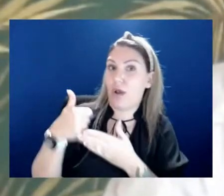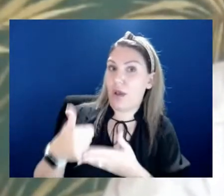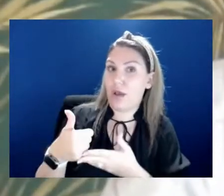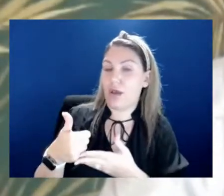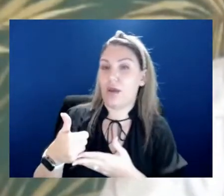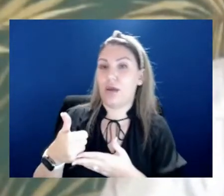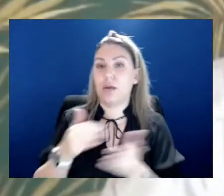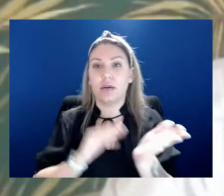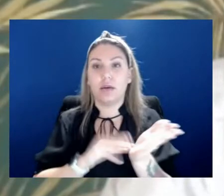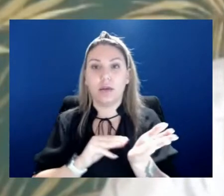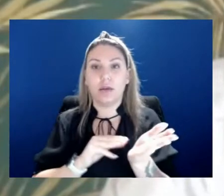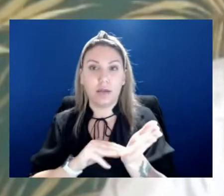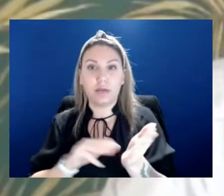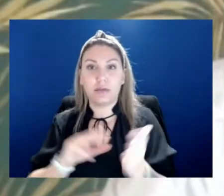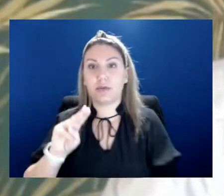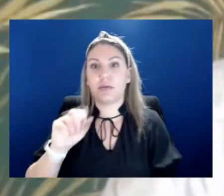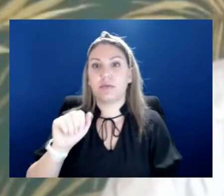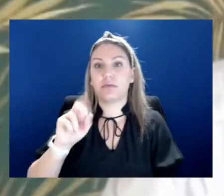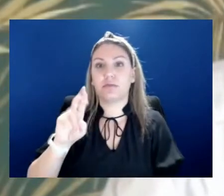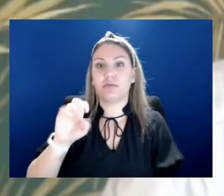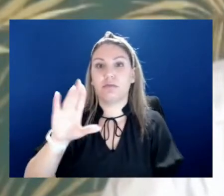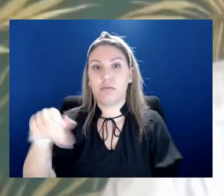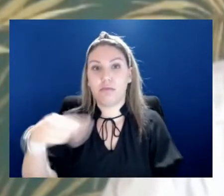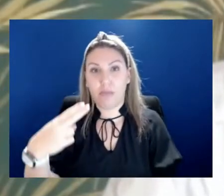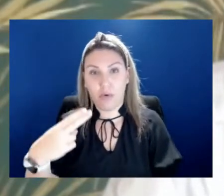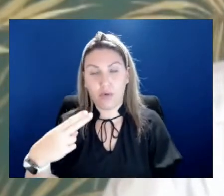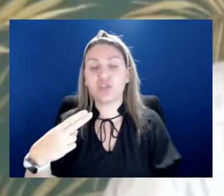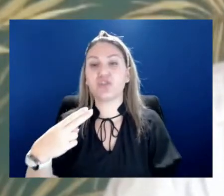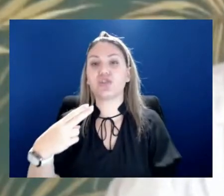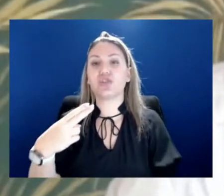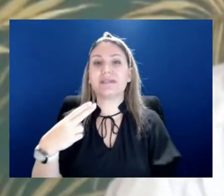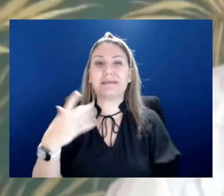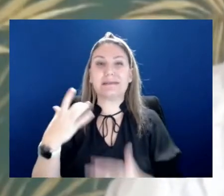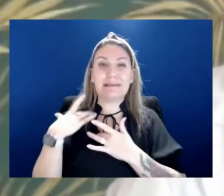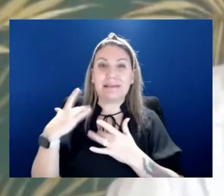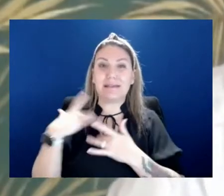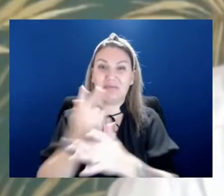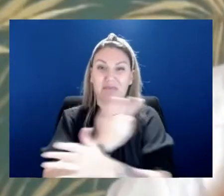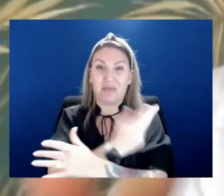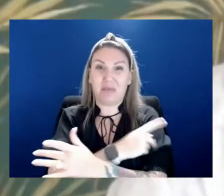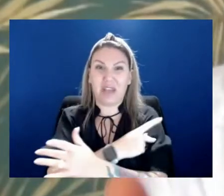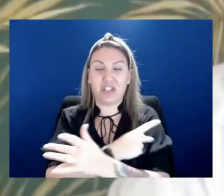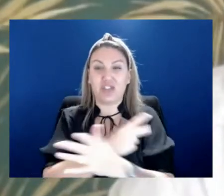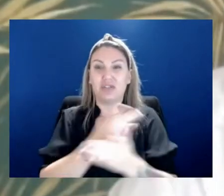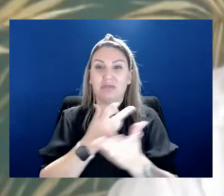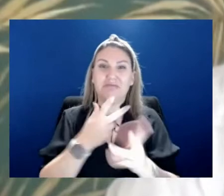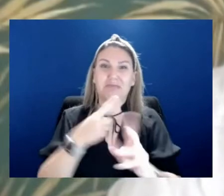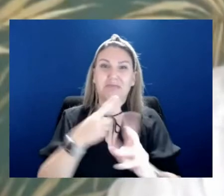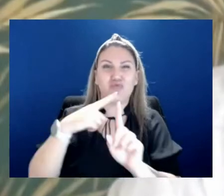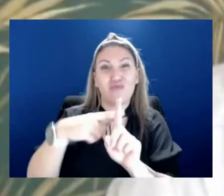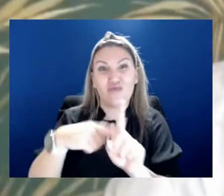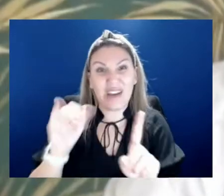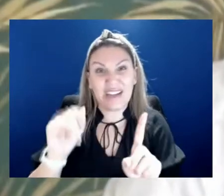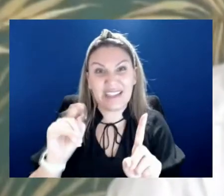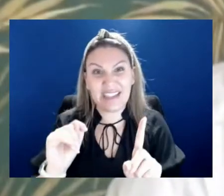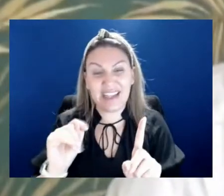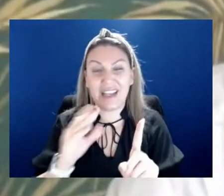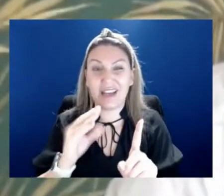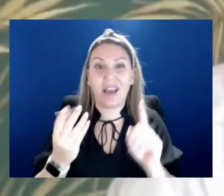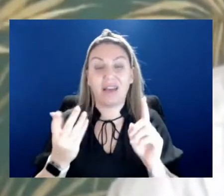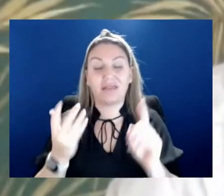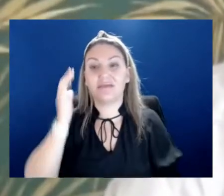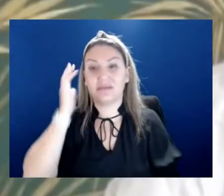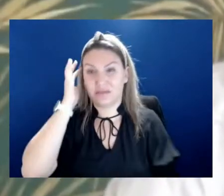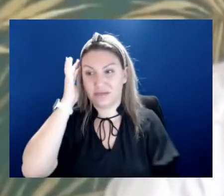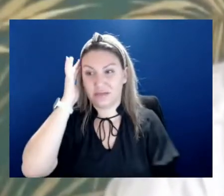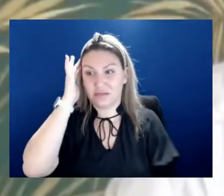Dr. Morsh, usually patient must rent this machine and equipment.